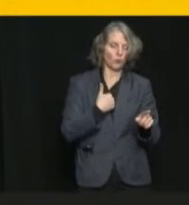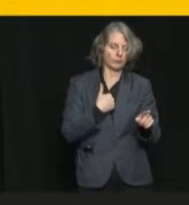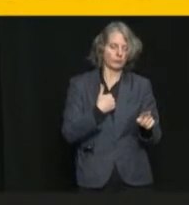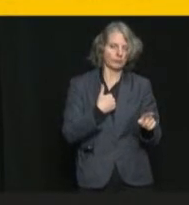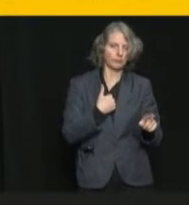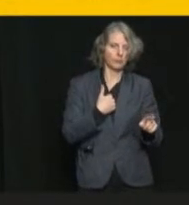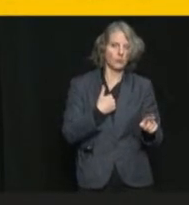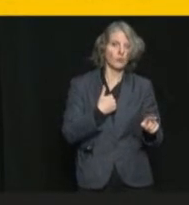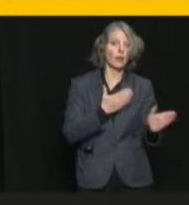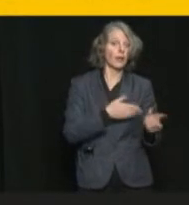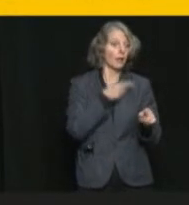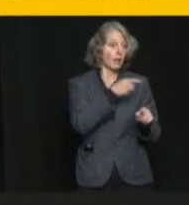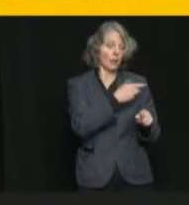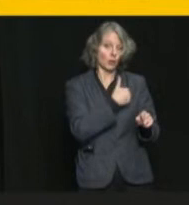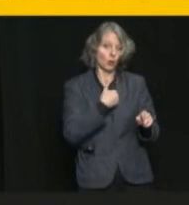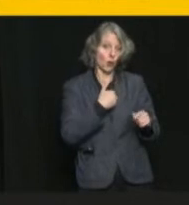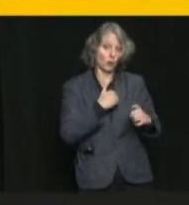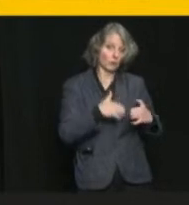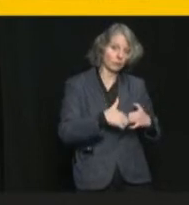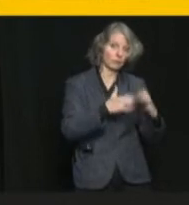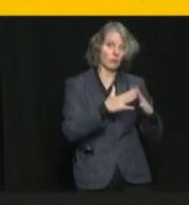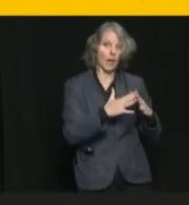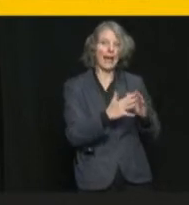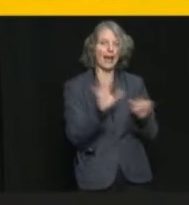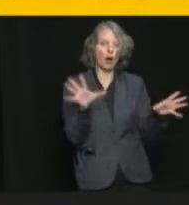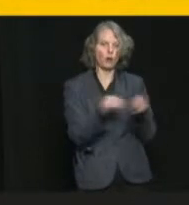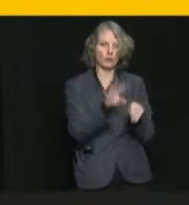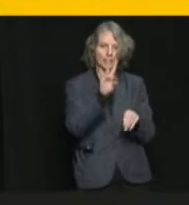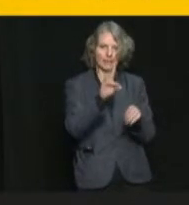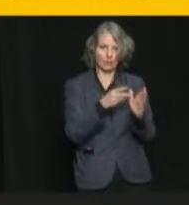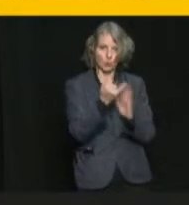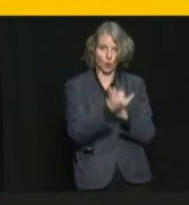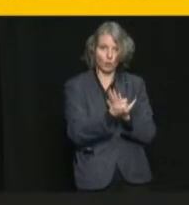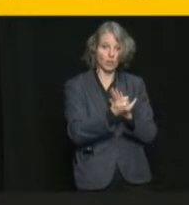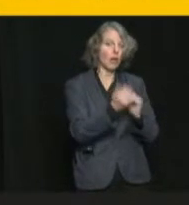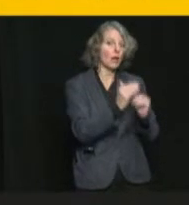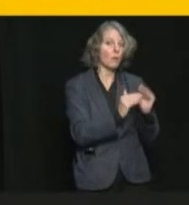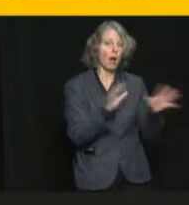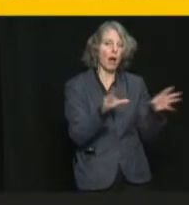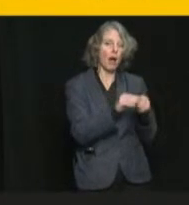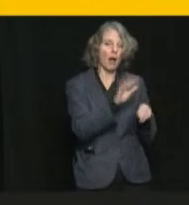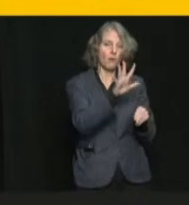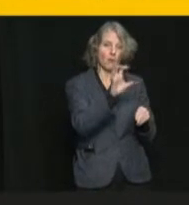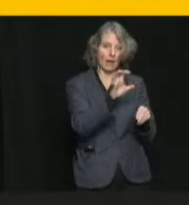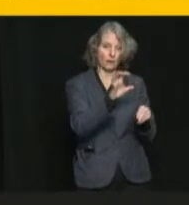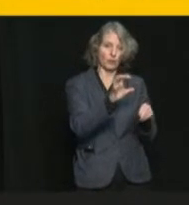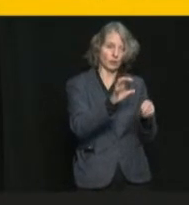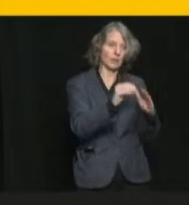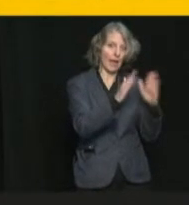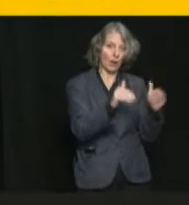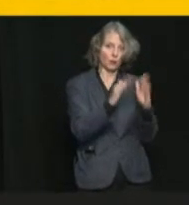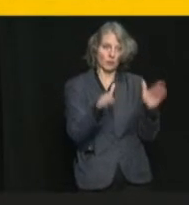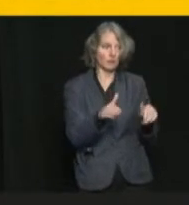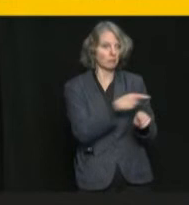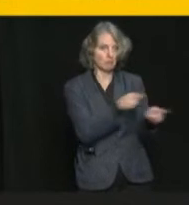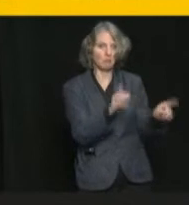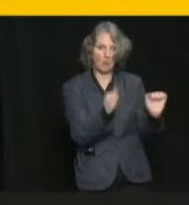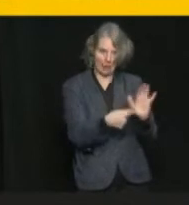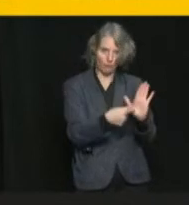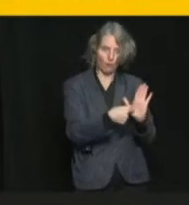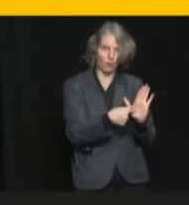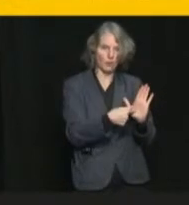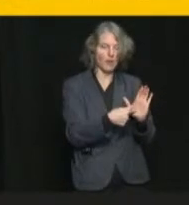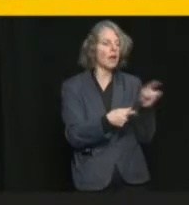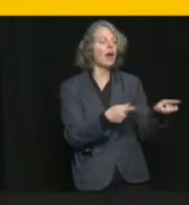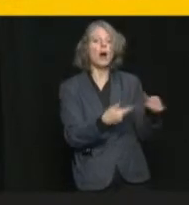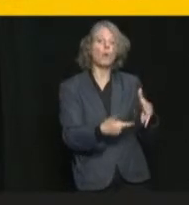city will be starting 7 projects to create more than 500 new affordable homes. These will be prioritized for